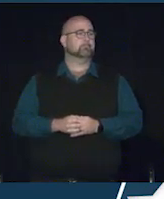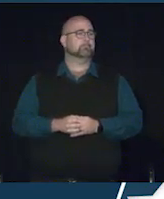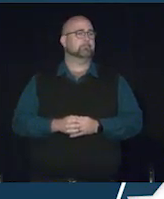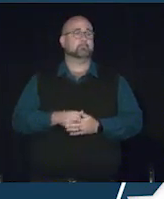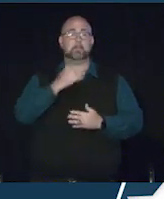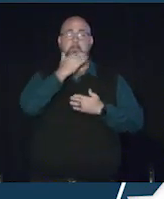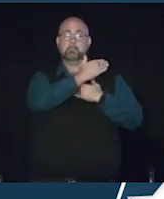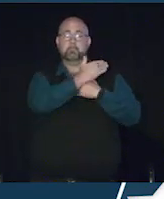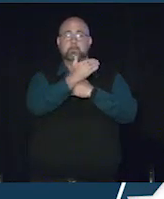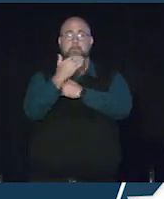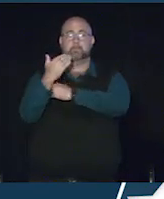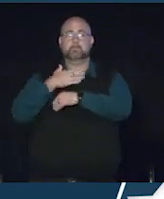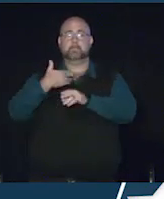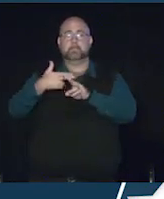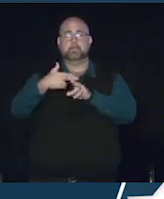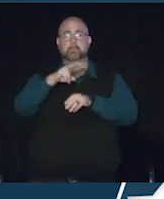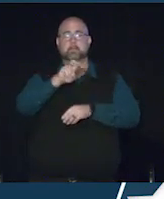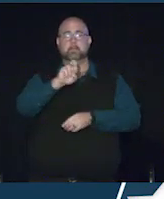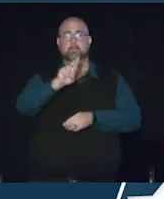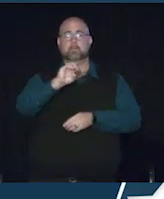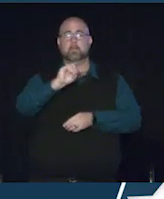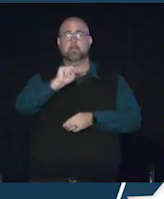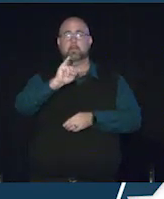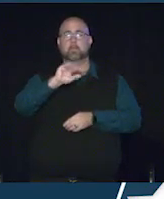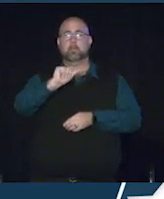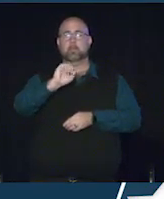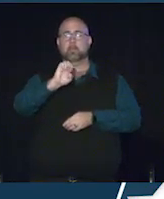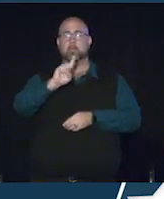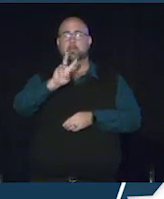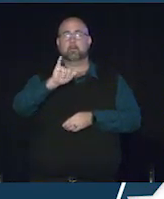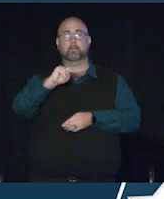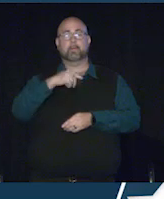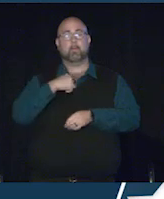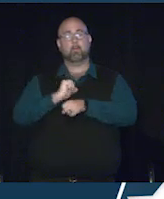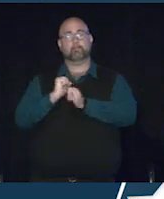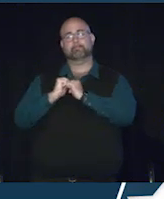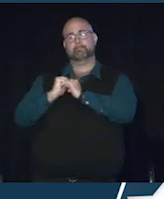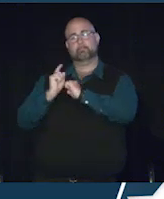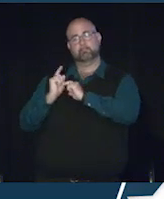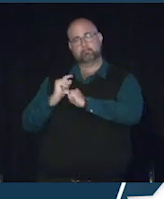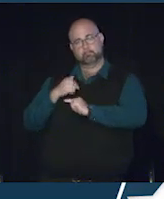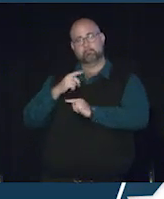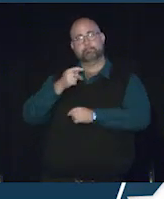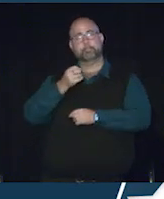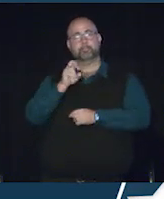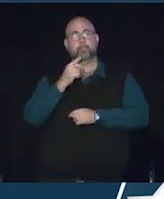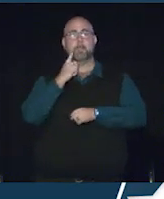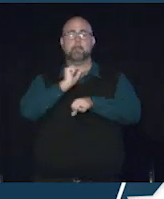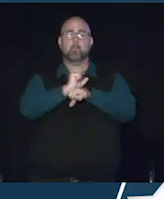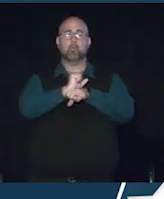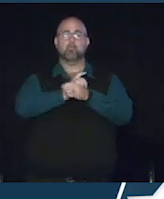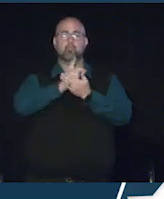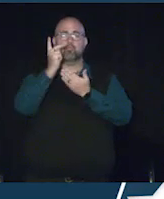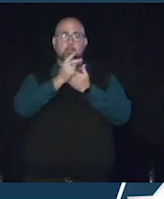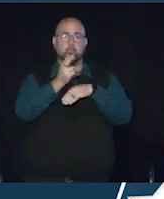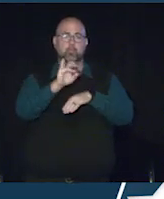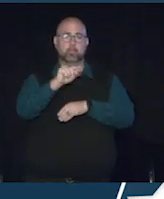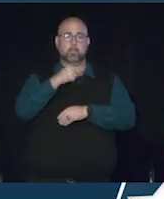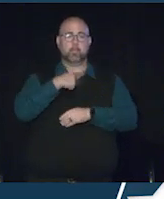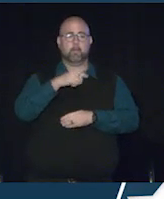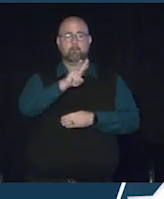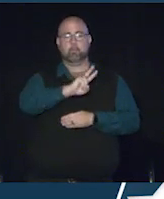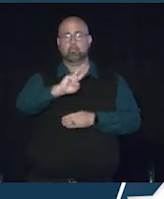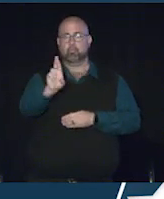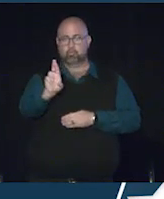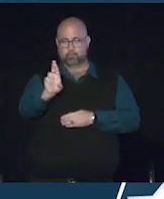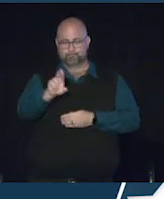Good morning, everybody. My name is Veronica Ebwin. I work along with Peter in the Employment Programs Unit at Vocational